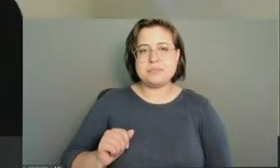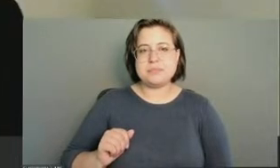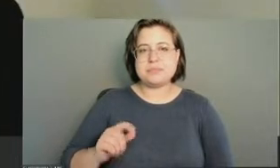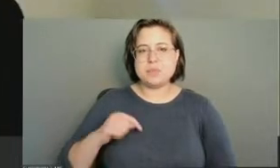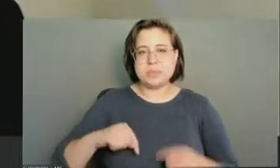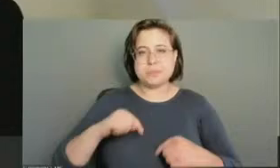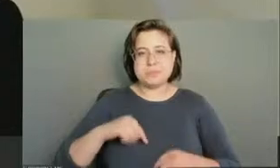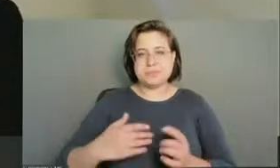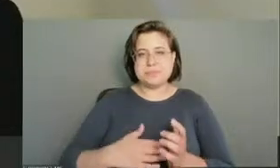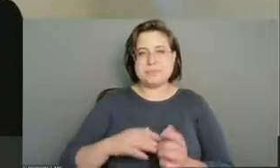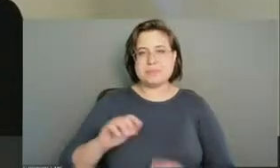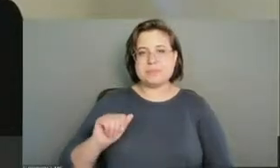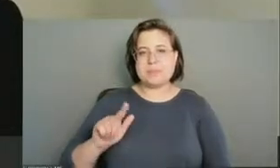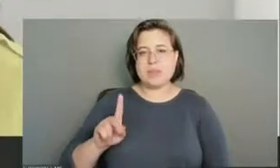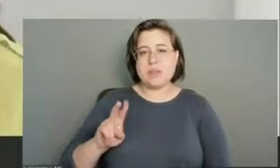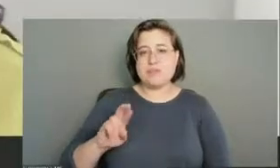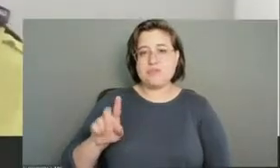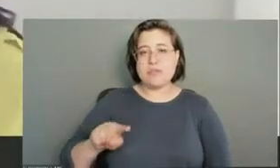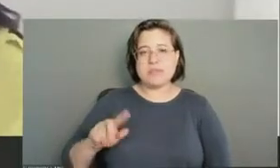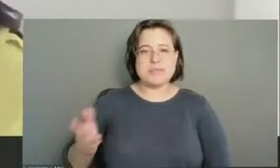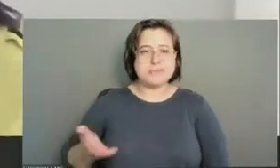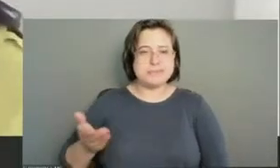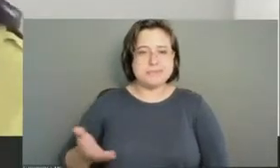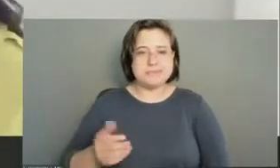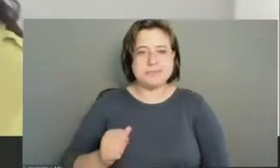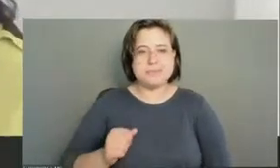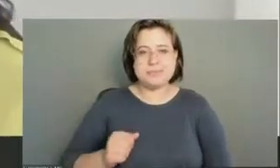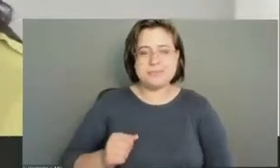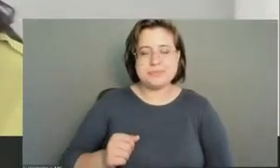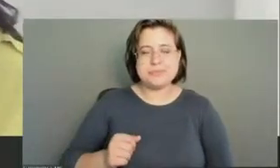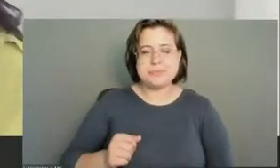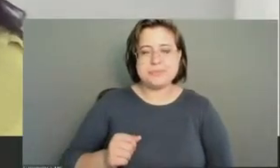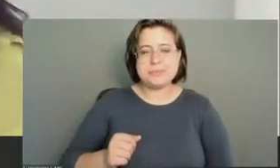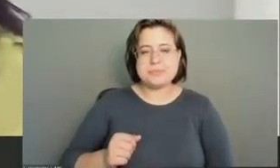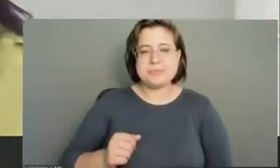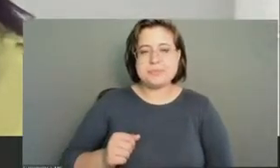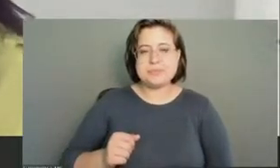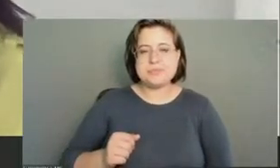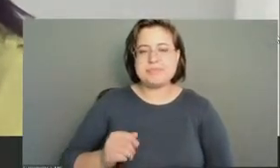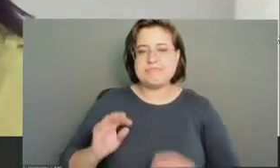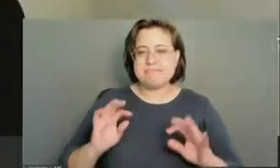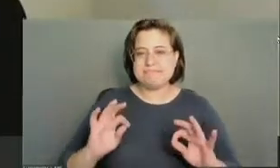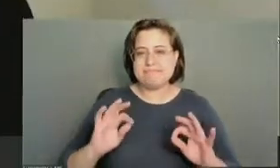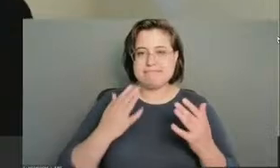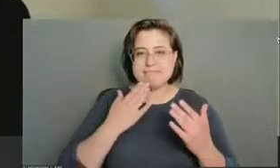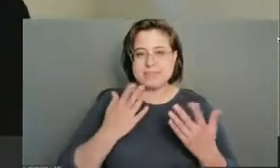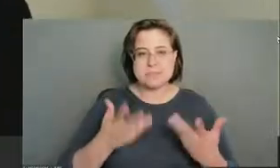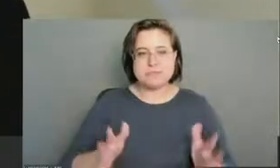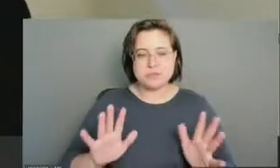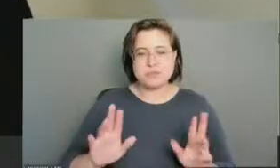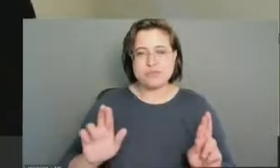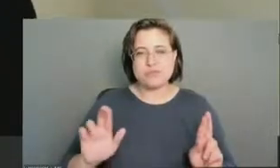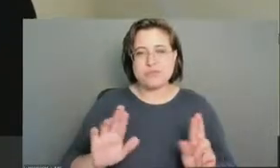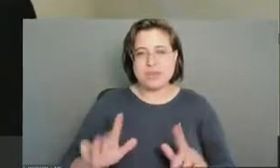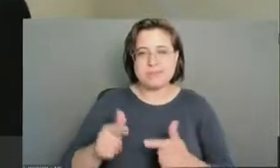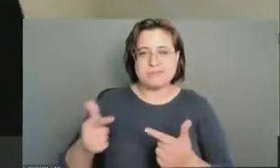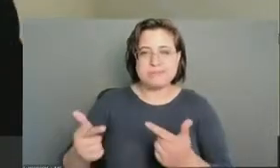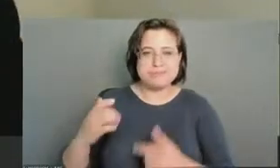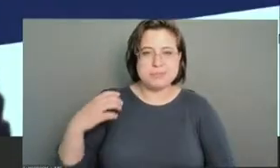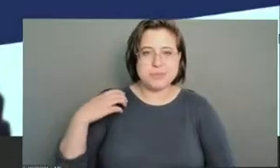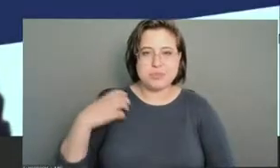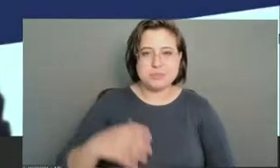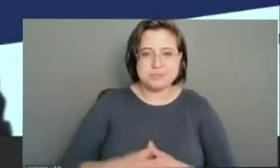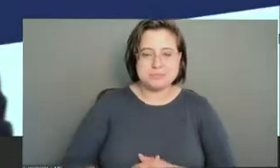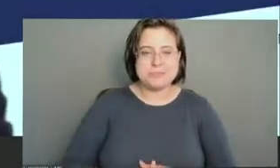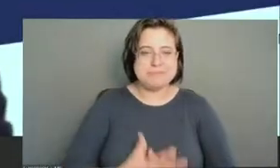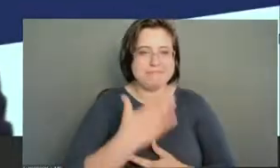Alvarez. Present. Okay. Thank you. With a quorum, back to you, Madam Chair. Thank you so much,